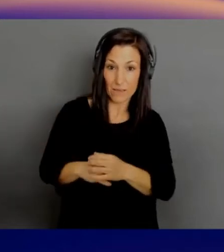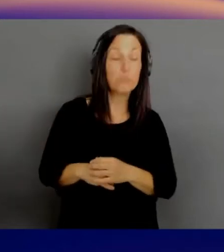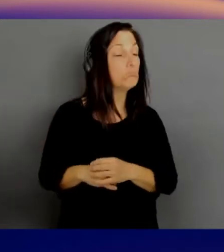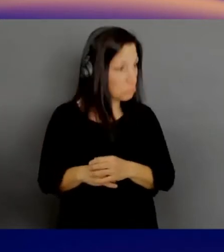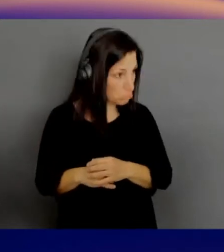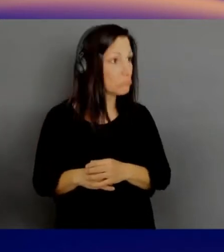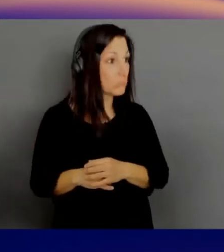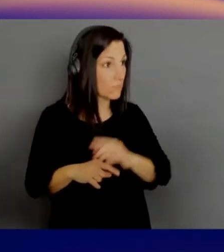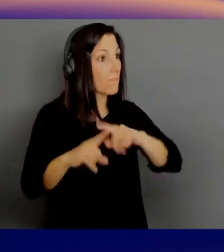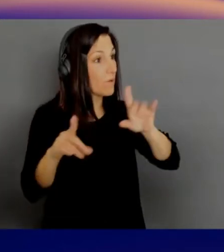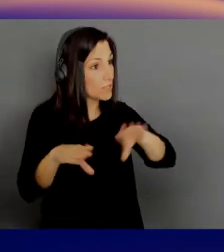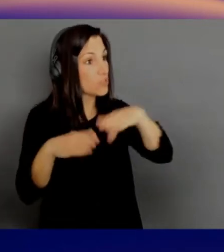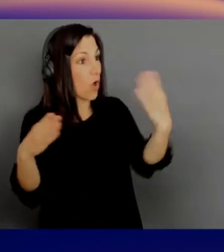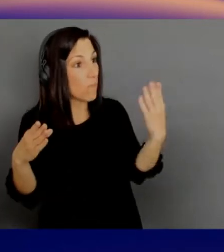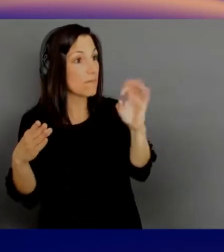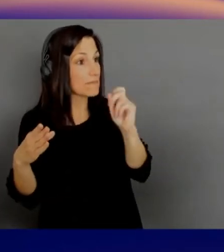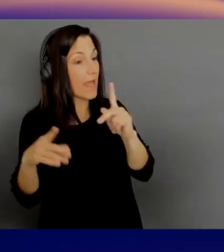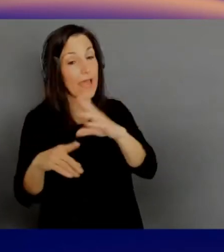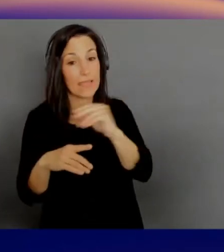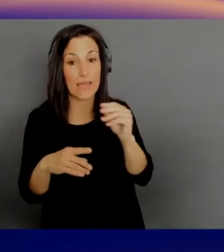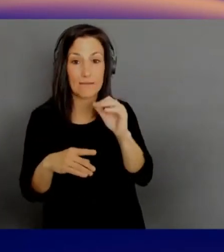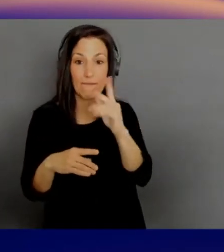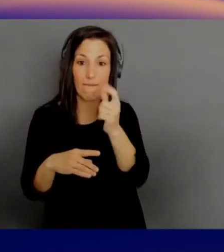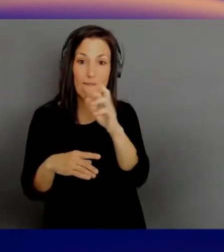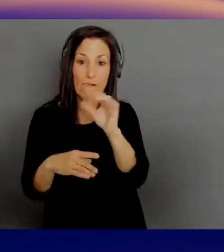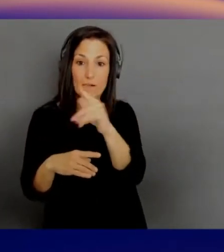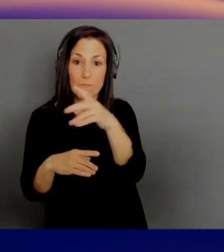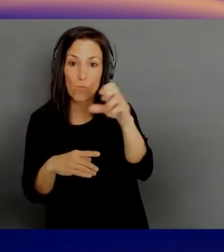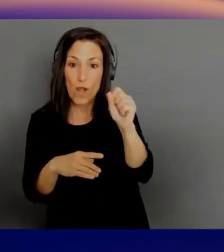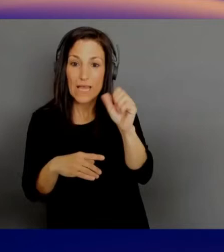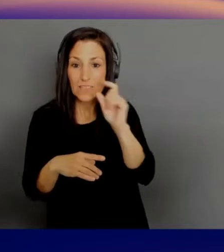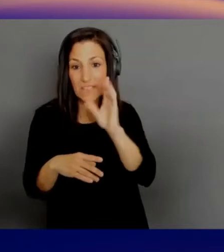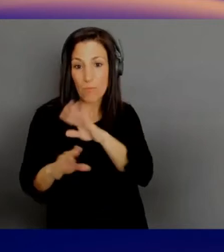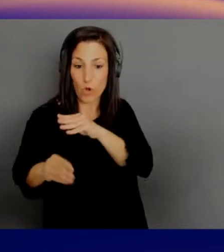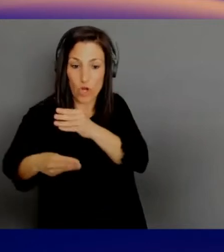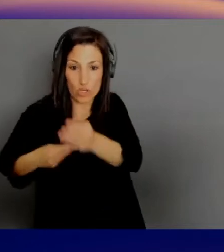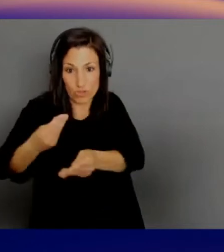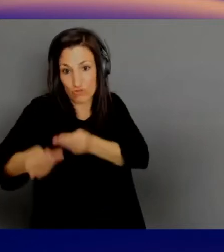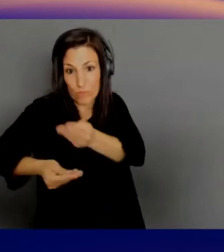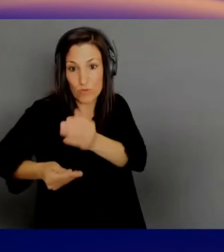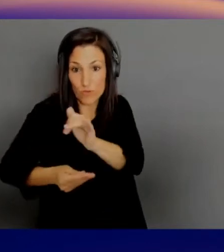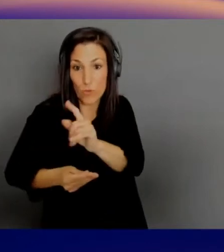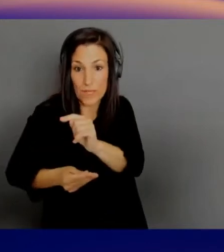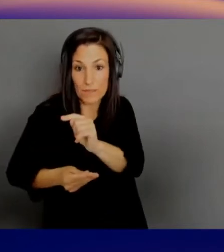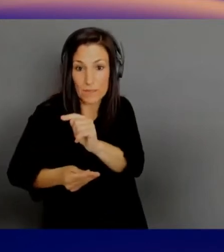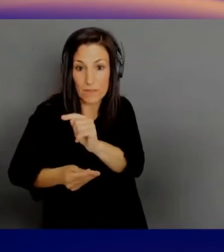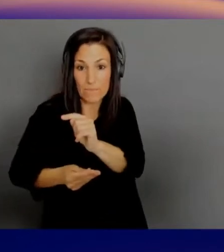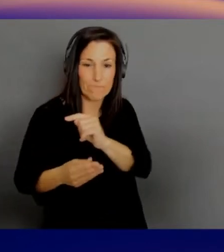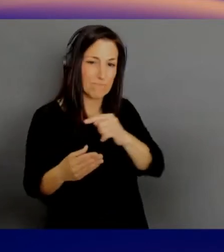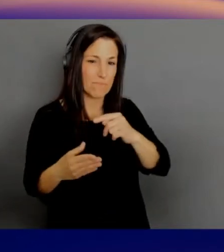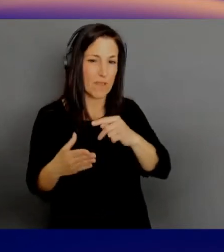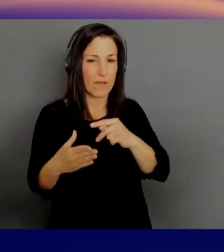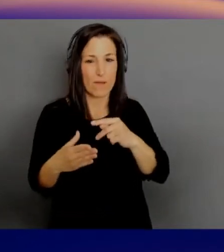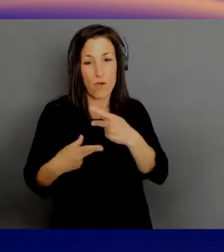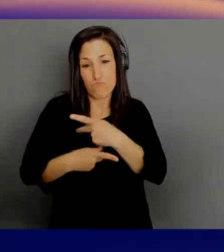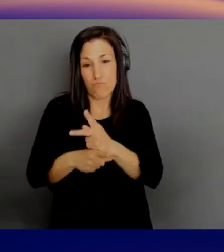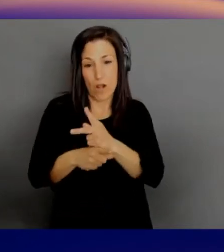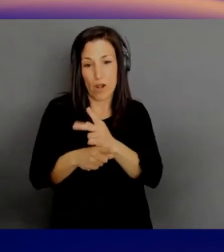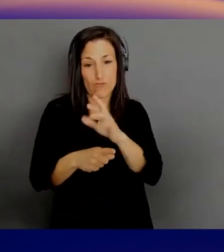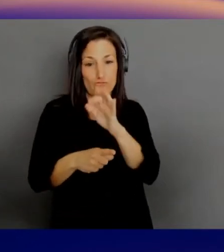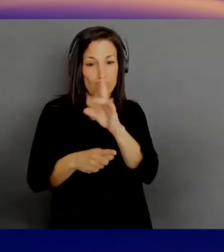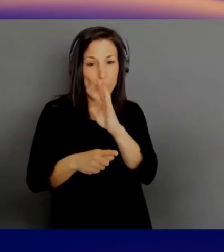have vibrant developers who are contributing to it. And our product roadmap is in GitHub as well. So now it's the elk